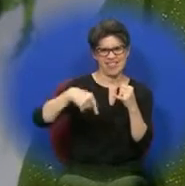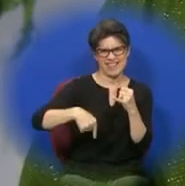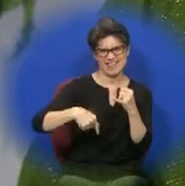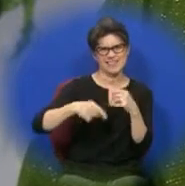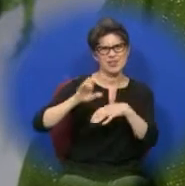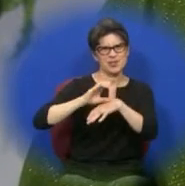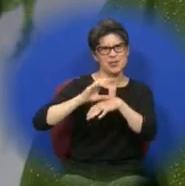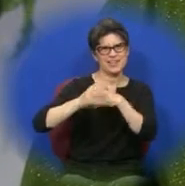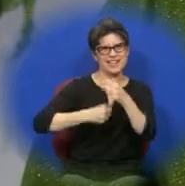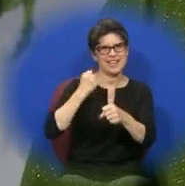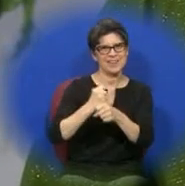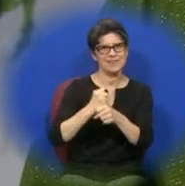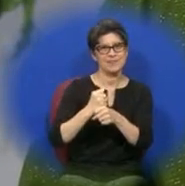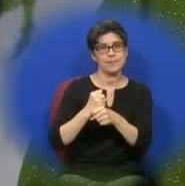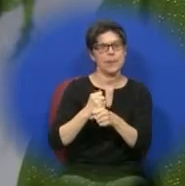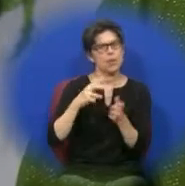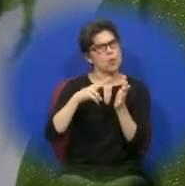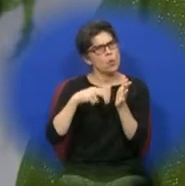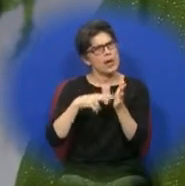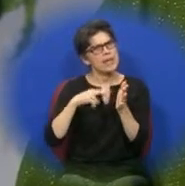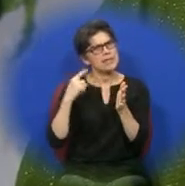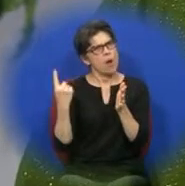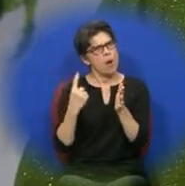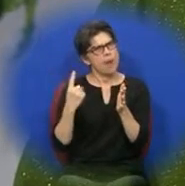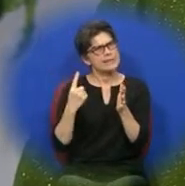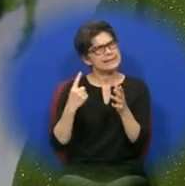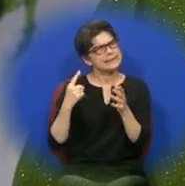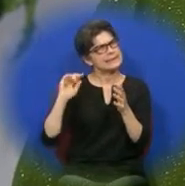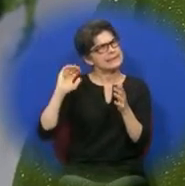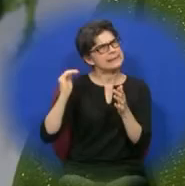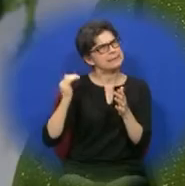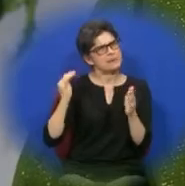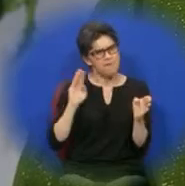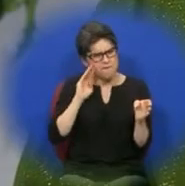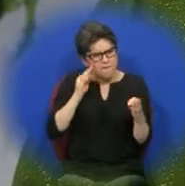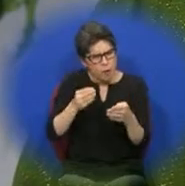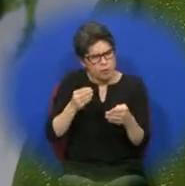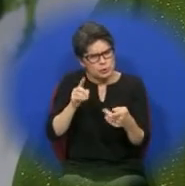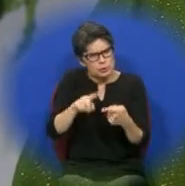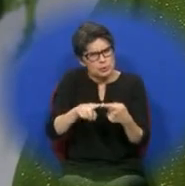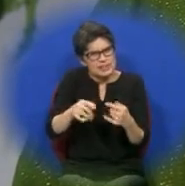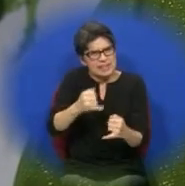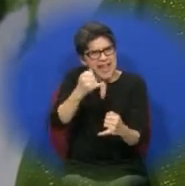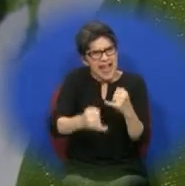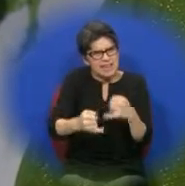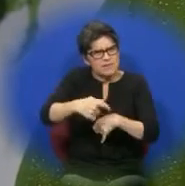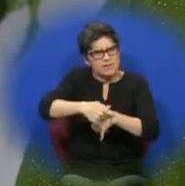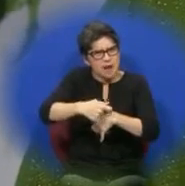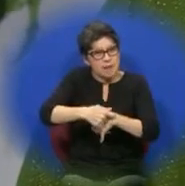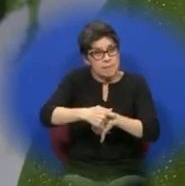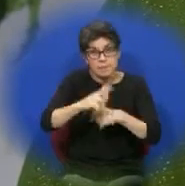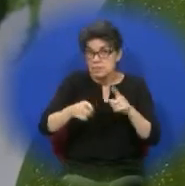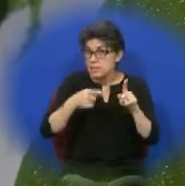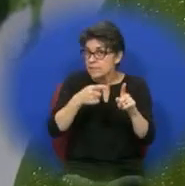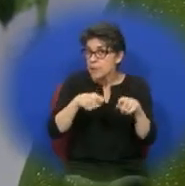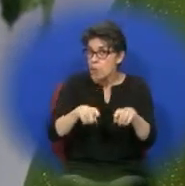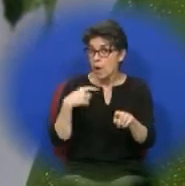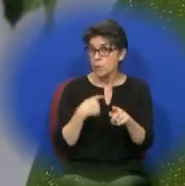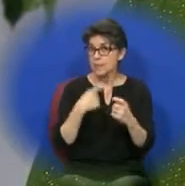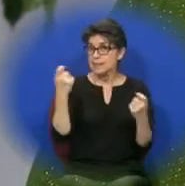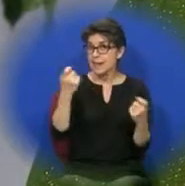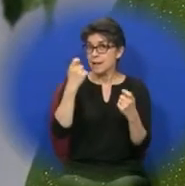readings continually focus us on the end of time. And very specifically, as we